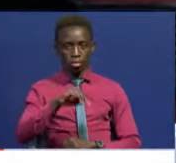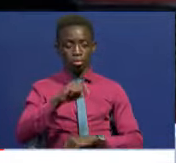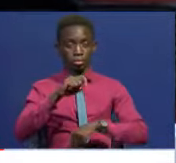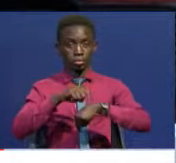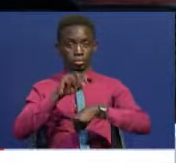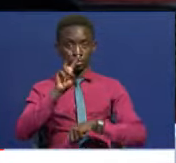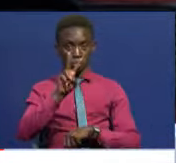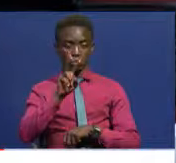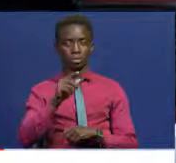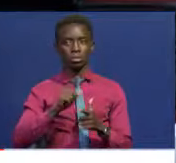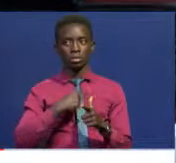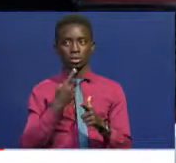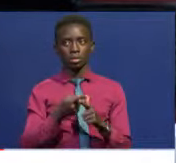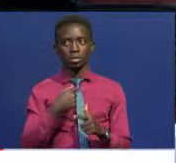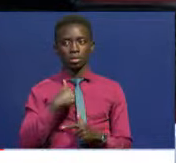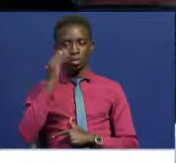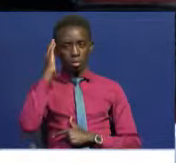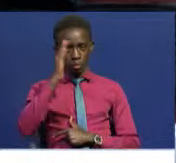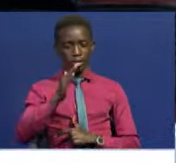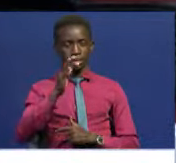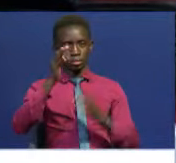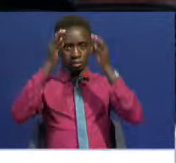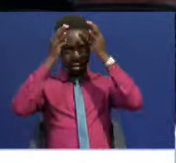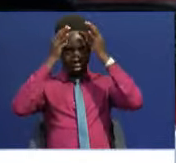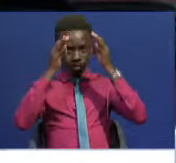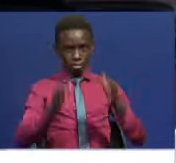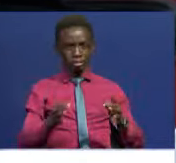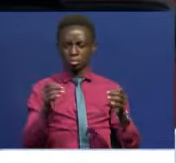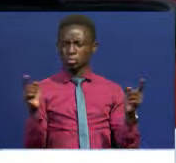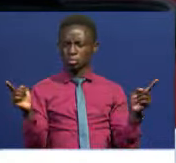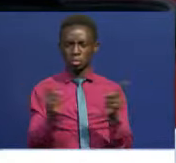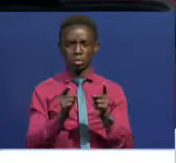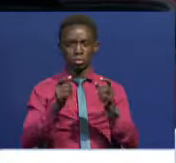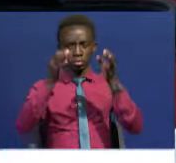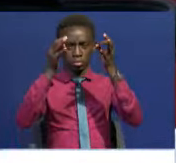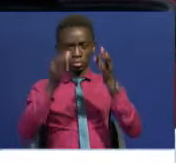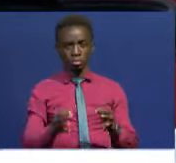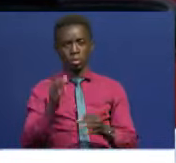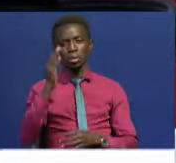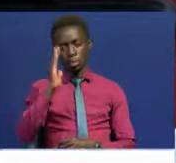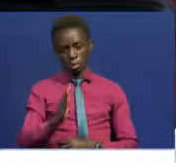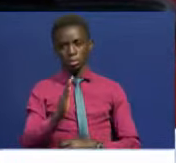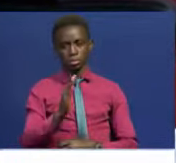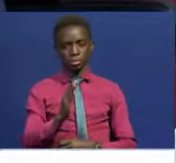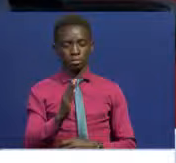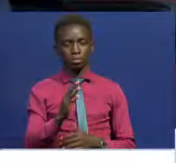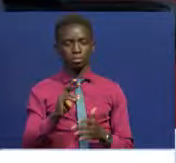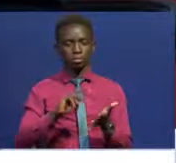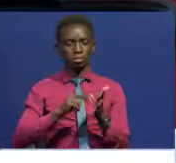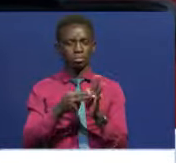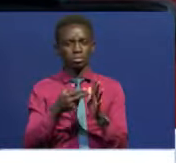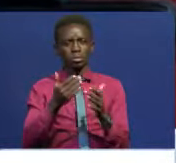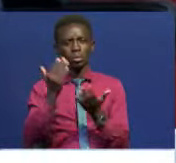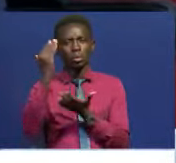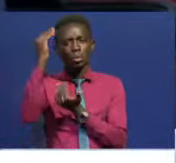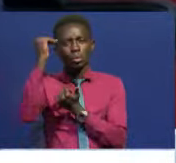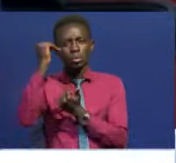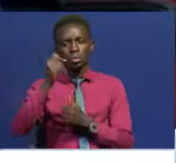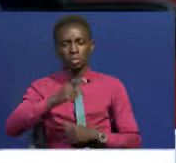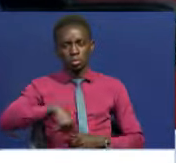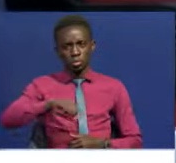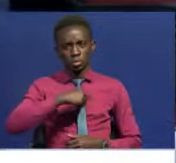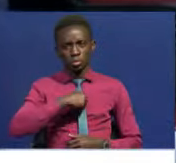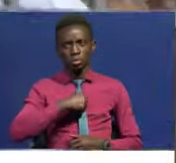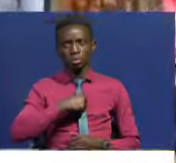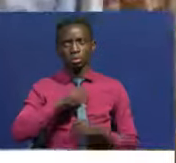come up with a very brief ruling. And so that I also, exactly at 2, we hope that we'll be able to access